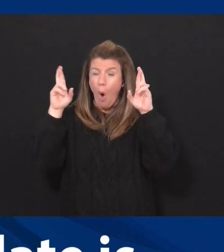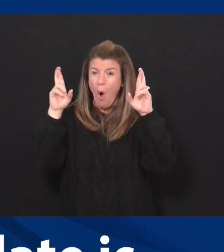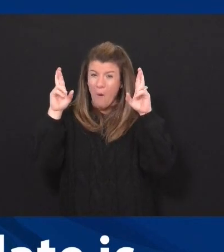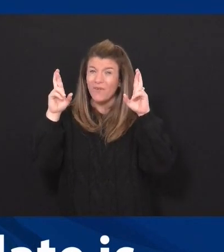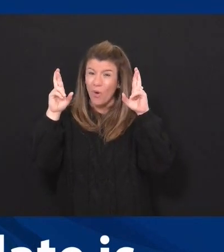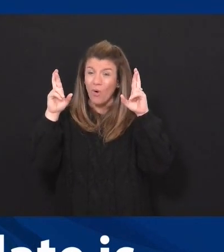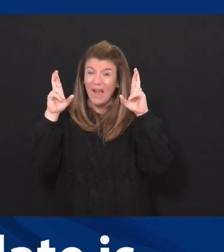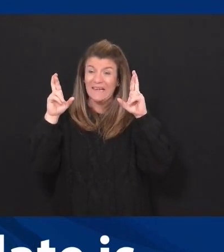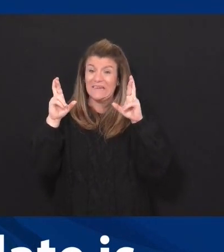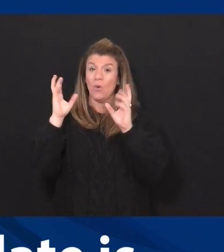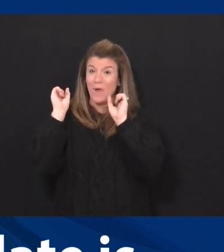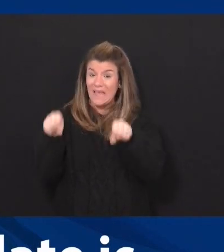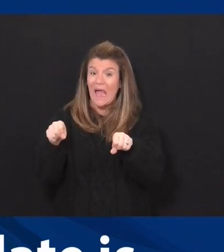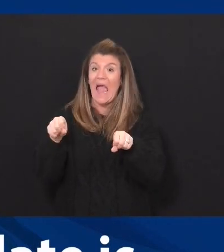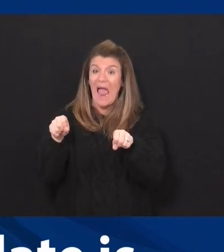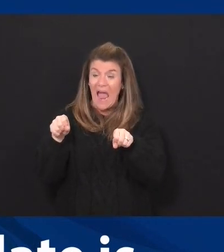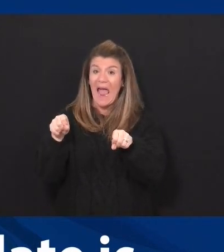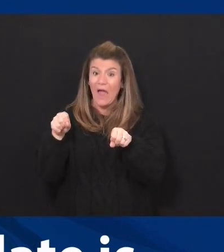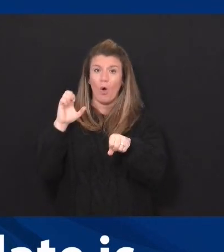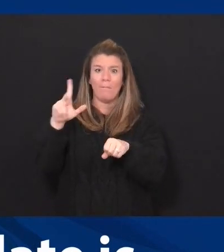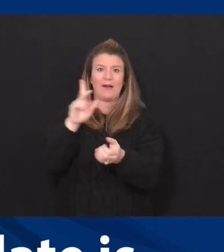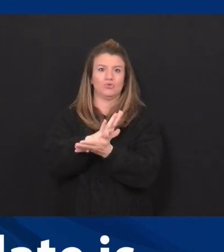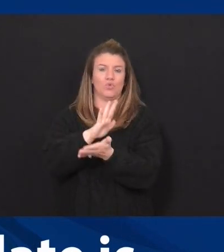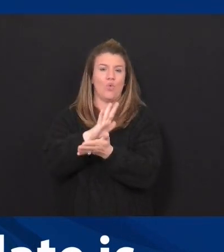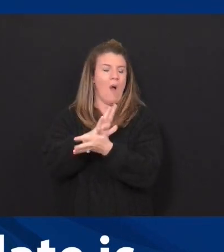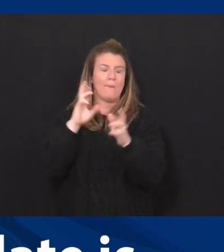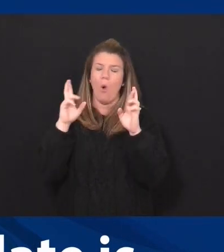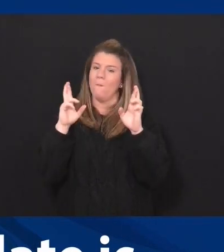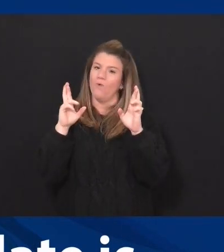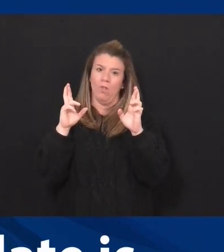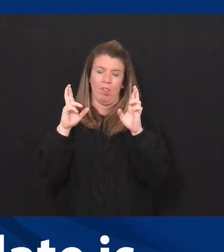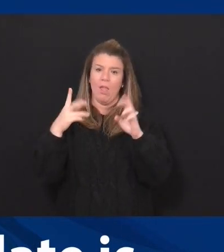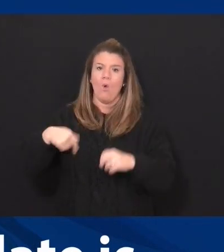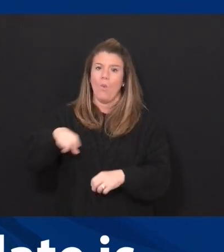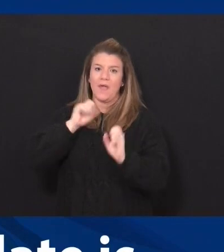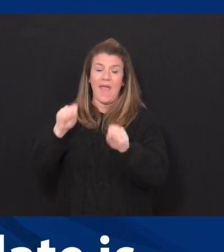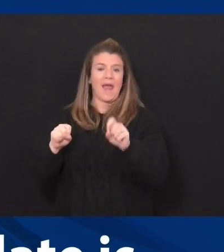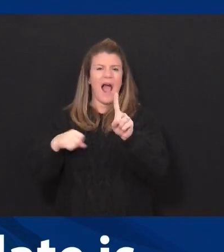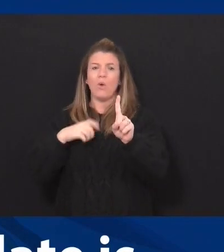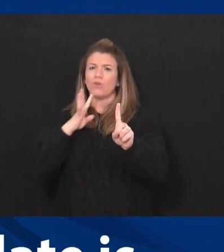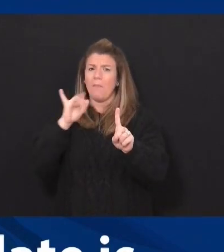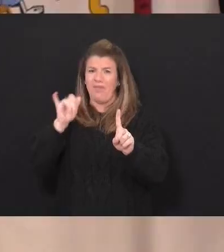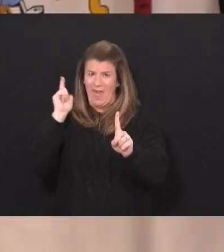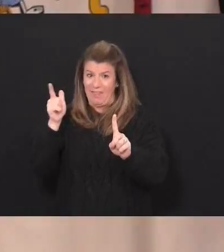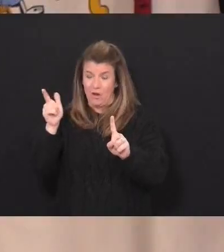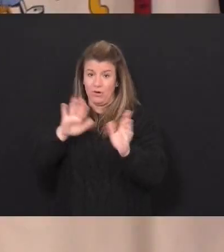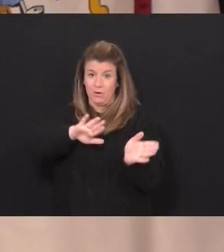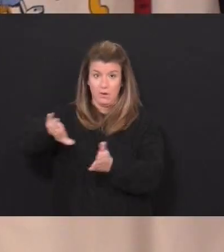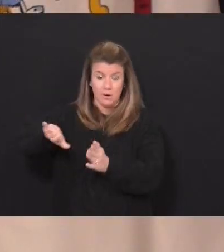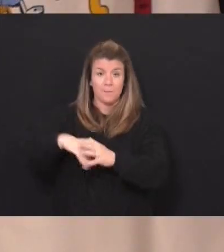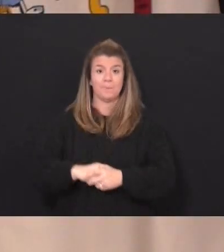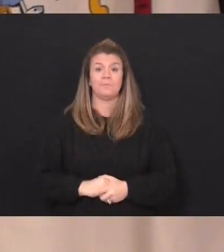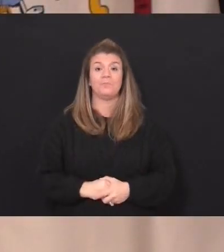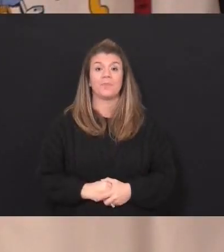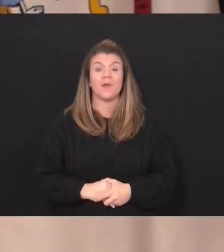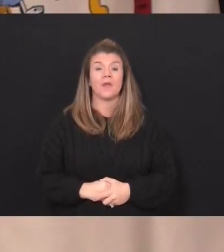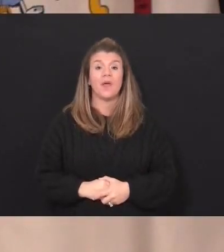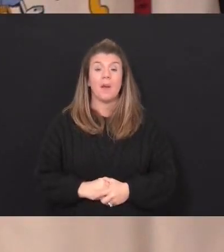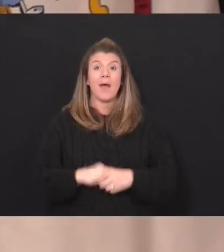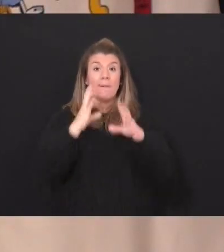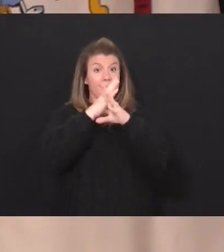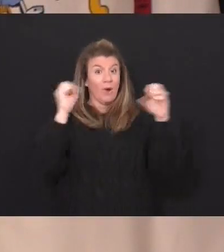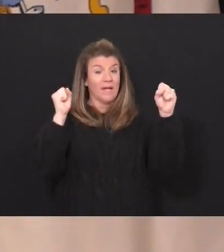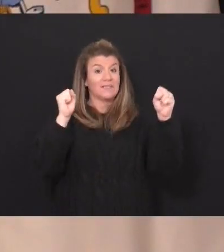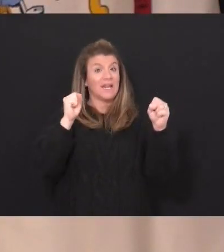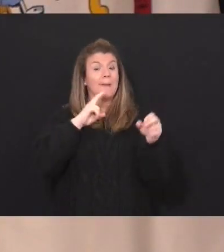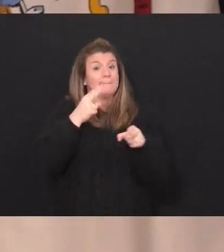in time, our kids and our teachers can go back to school, and I'll touch on that in just one second. But as President